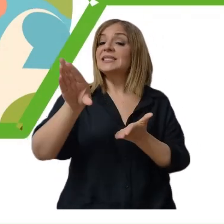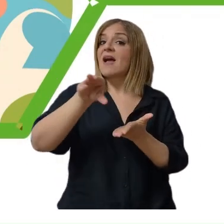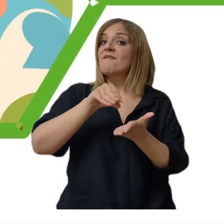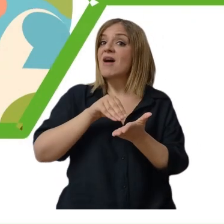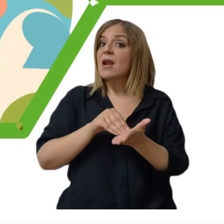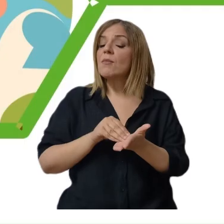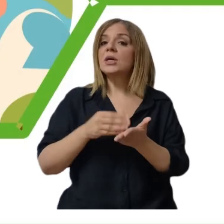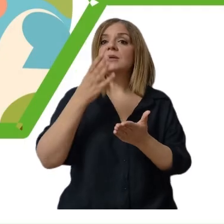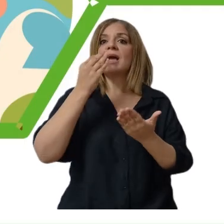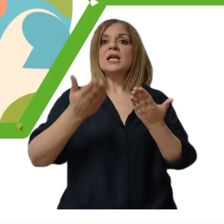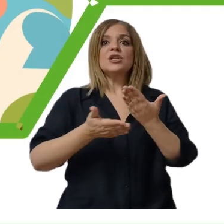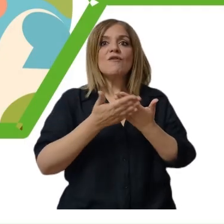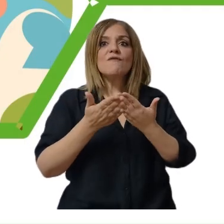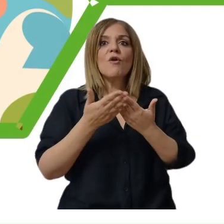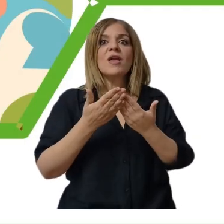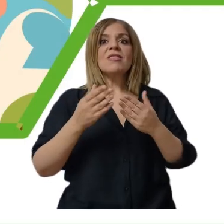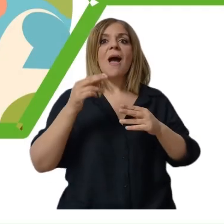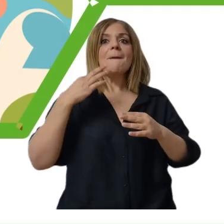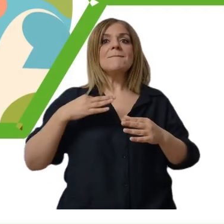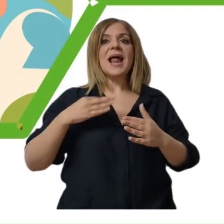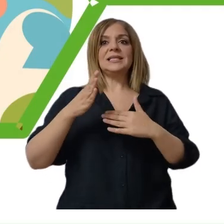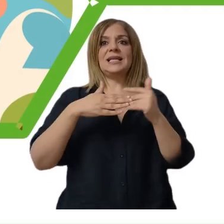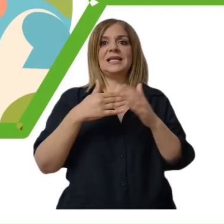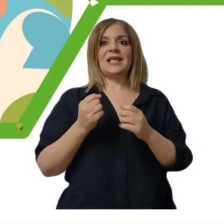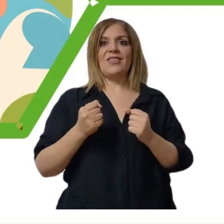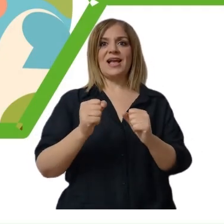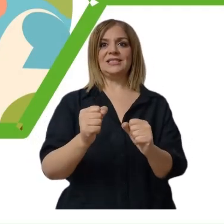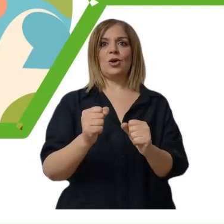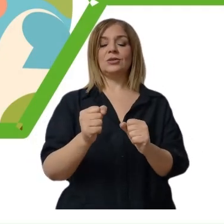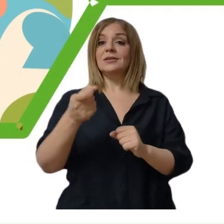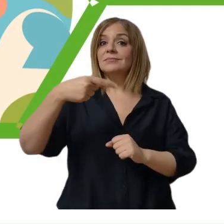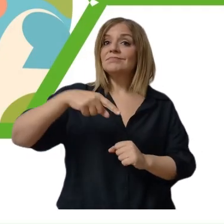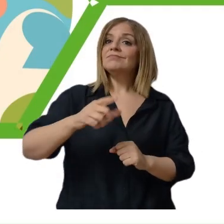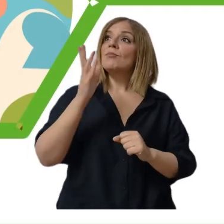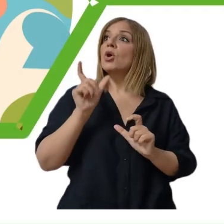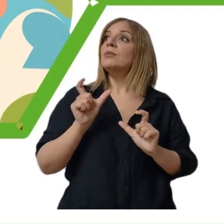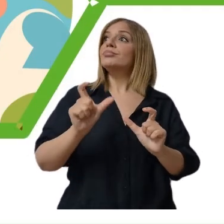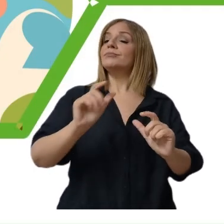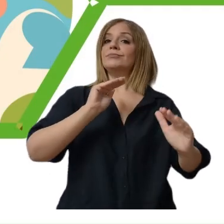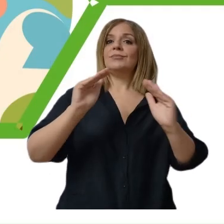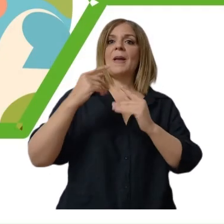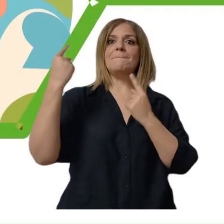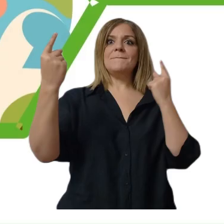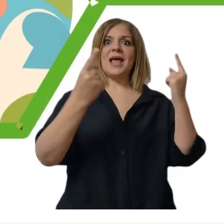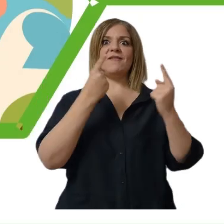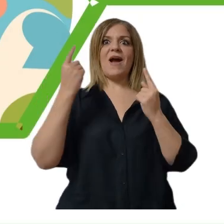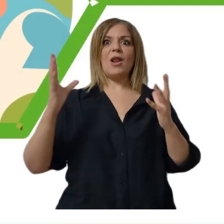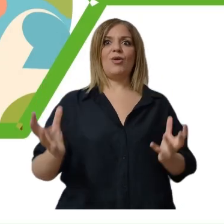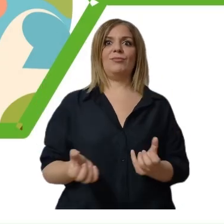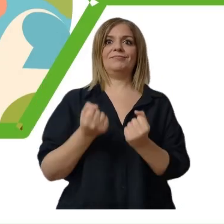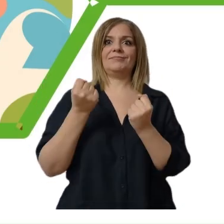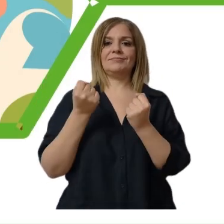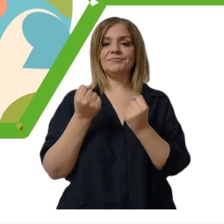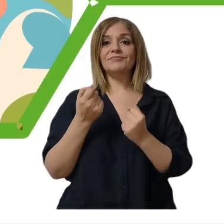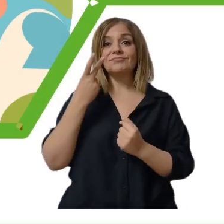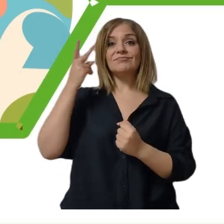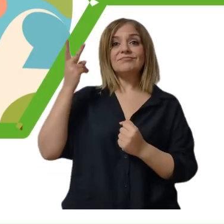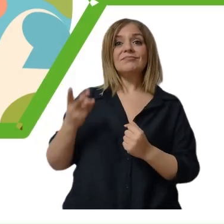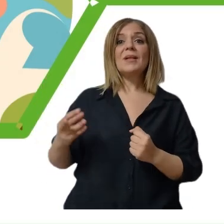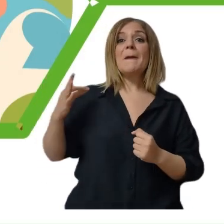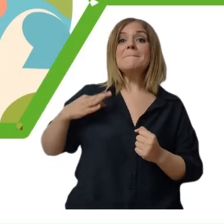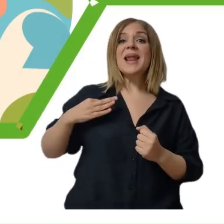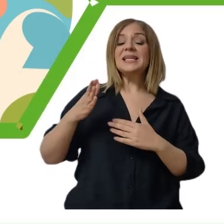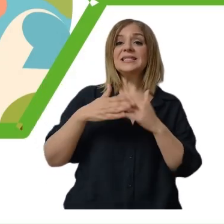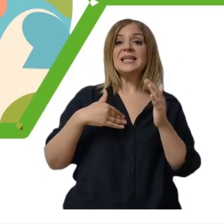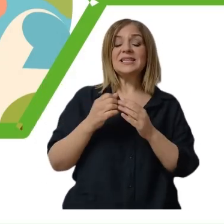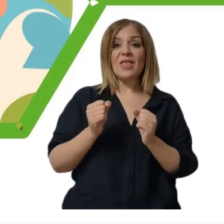can do, and they are green skills basically that they can save the environment. So you can see that green skills is